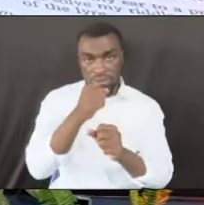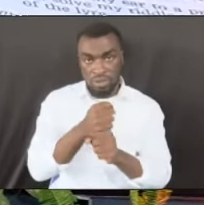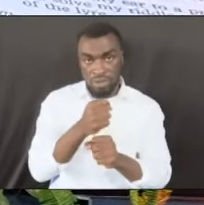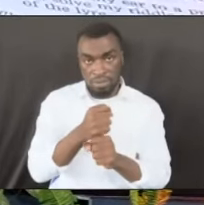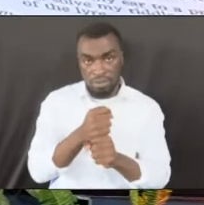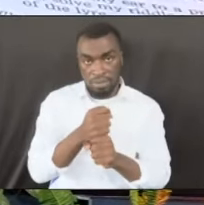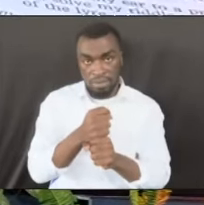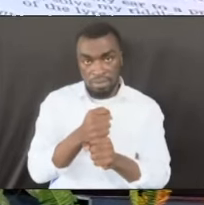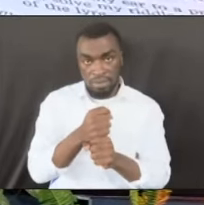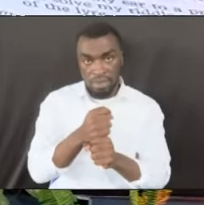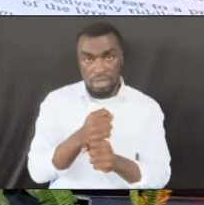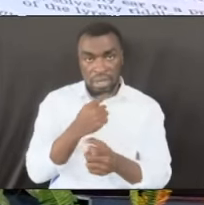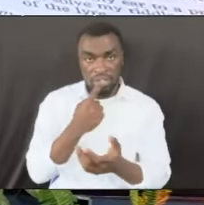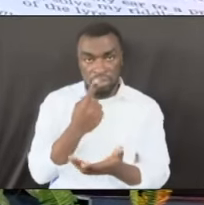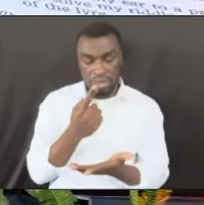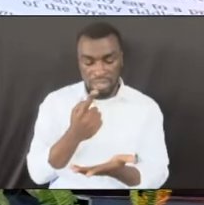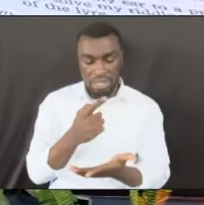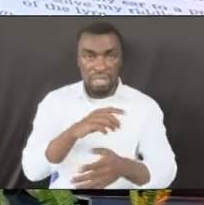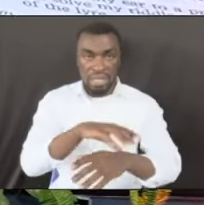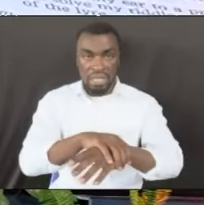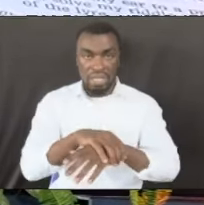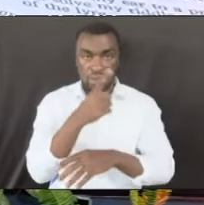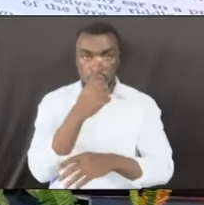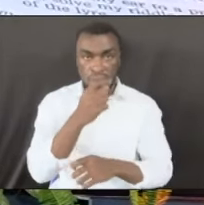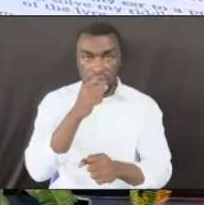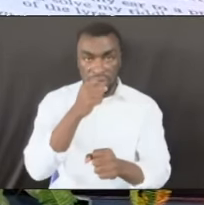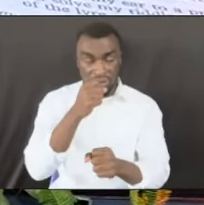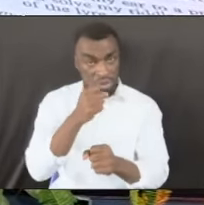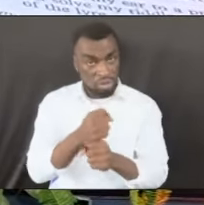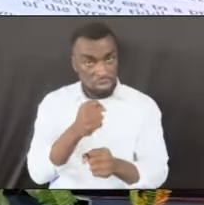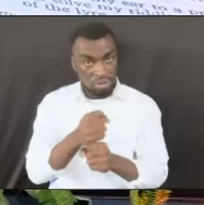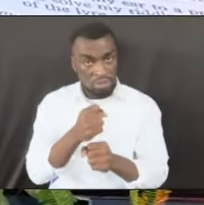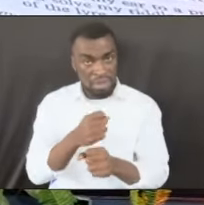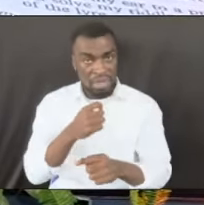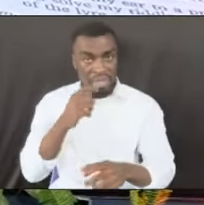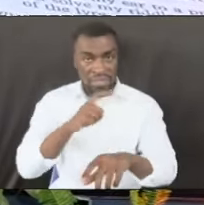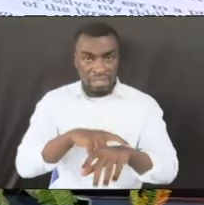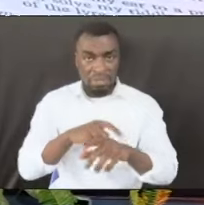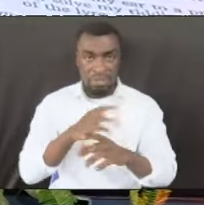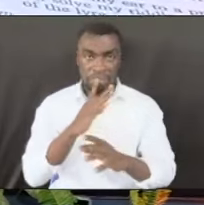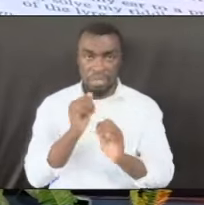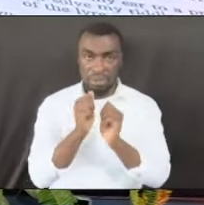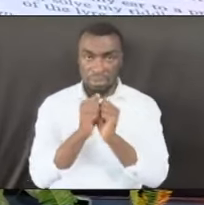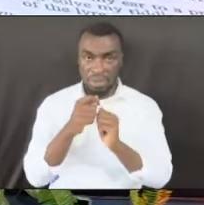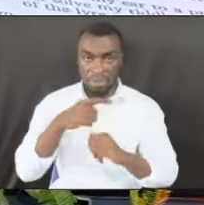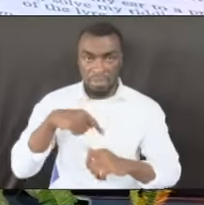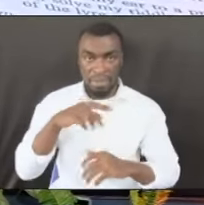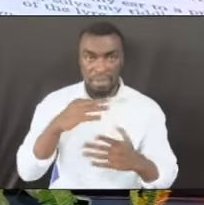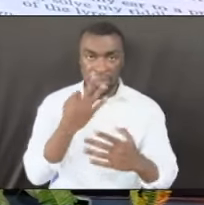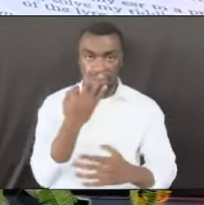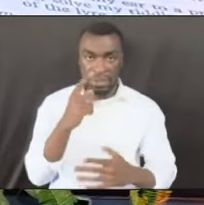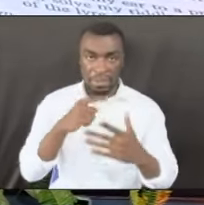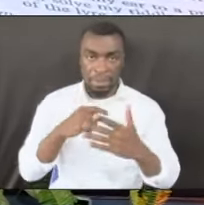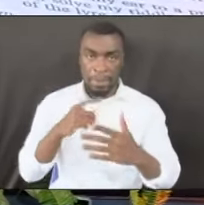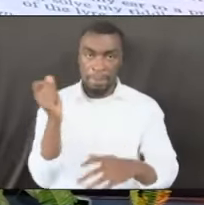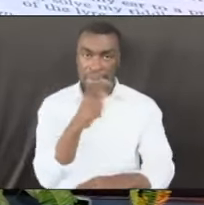she already had claimed one of the jobs as she was talking to me. About 3 months later, that was, I think, March,